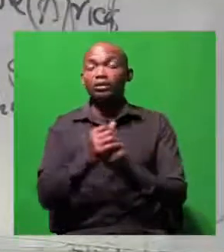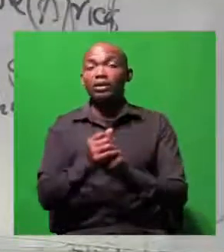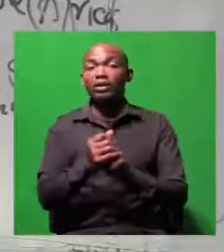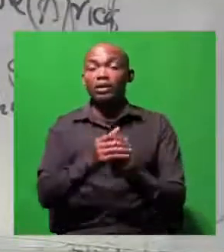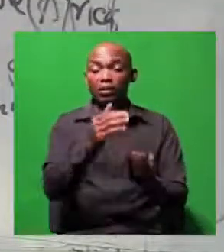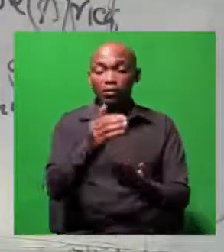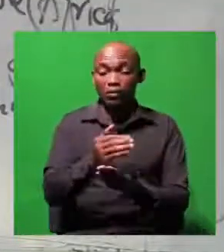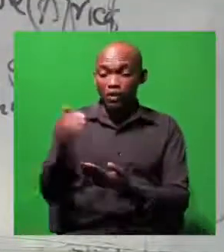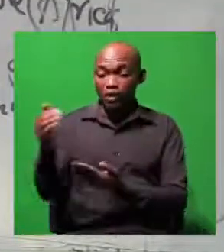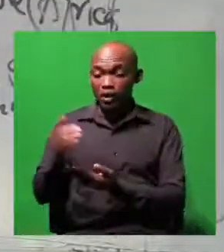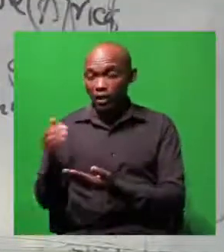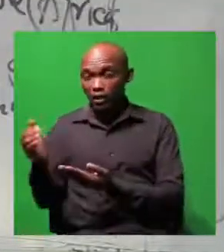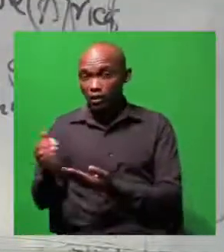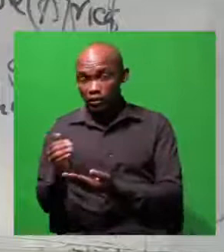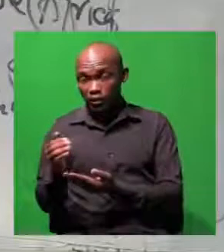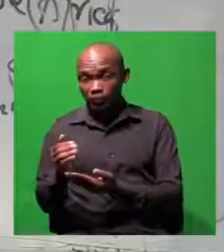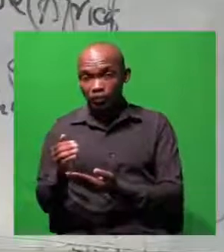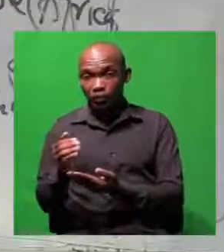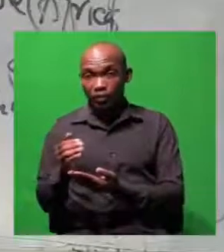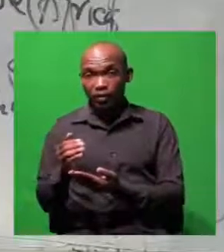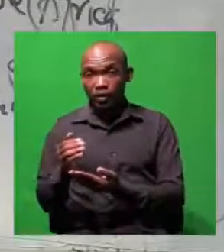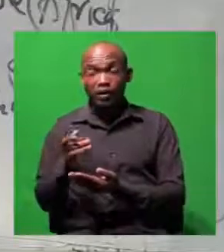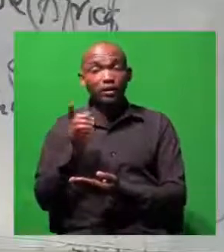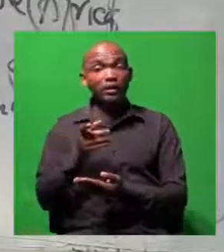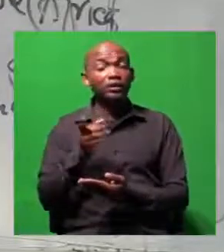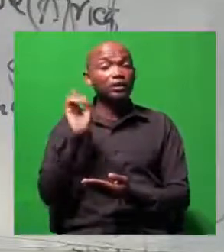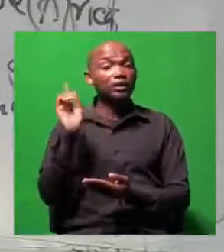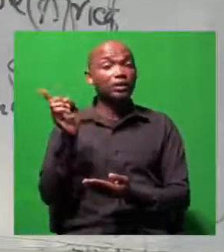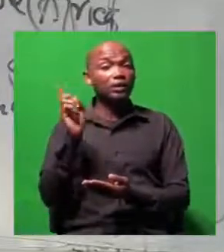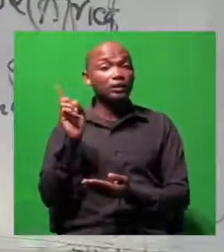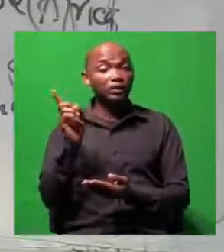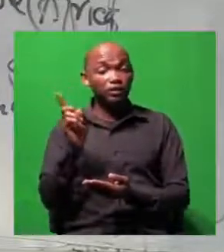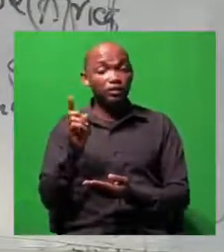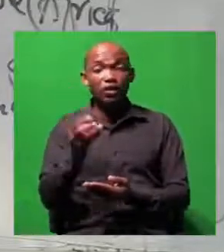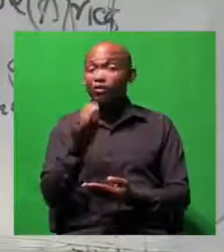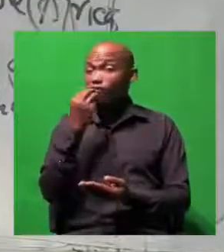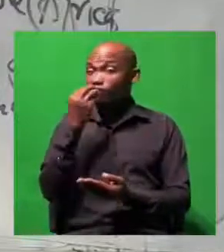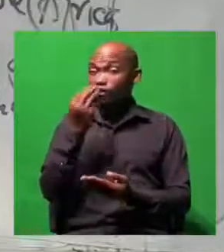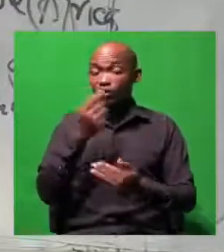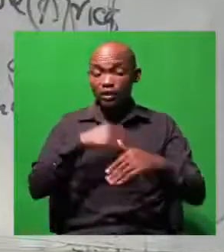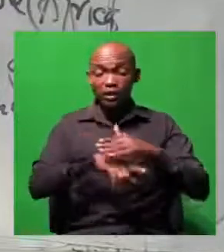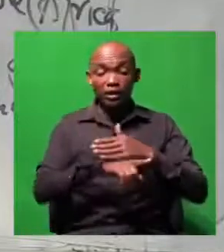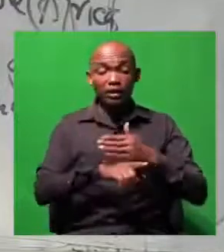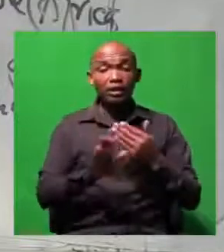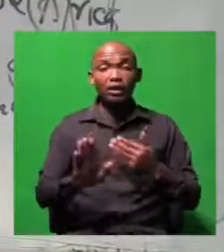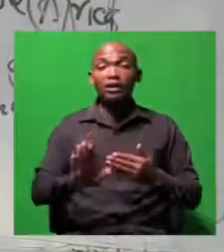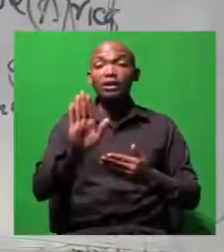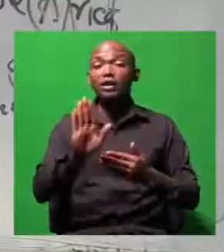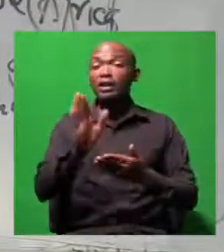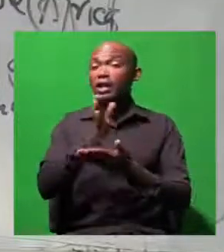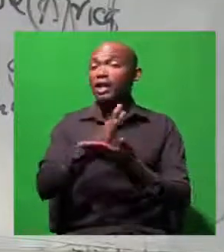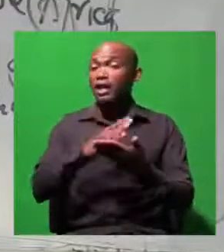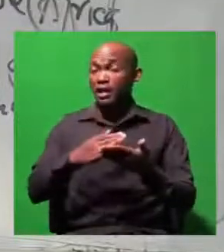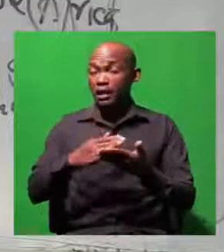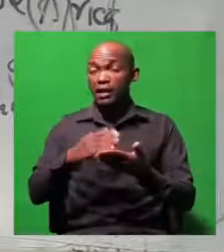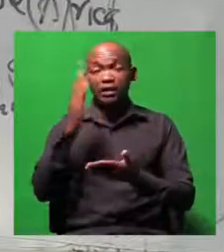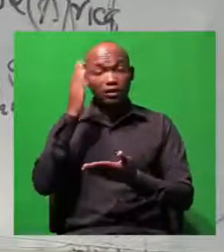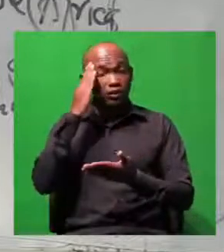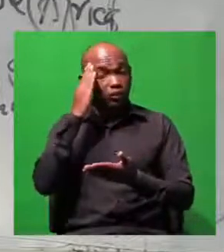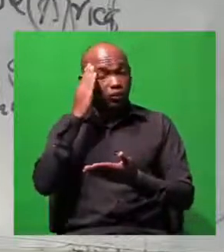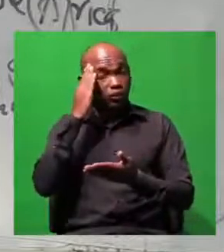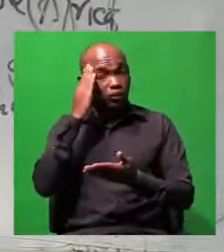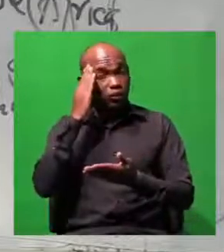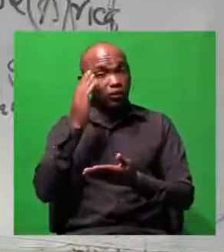forest and also gathered what they hunted and gathered some natural or raw food found in